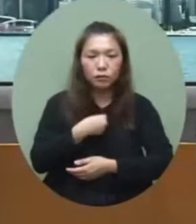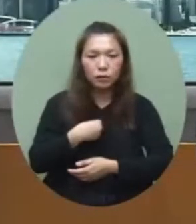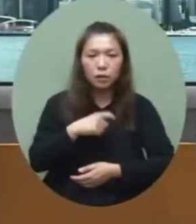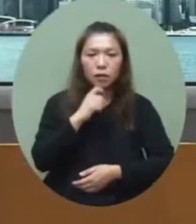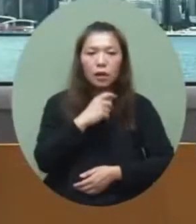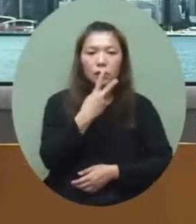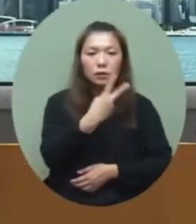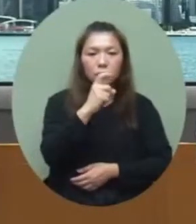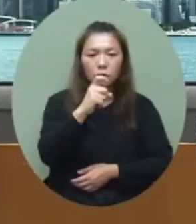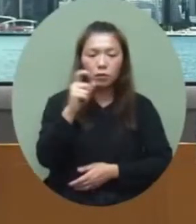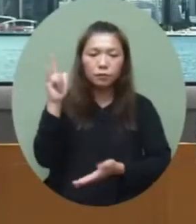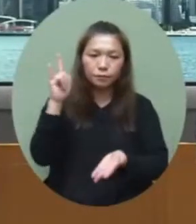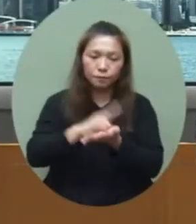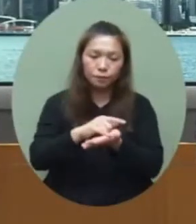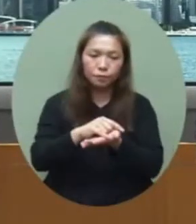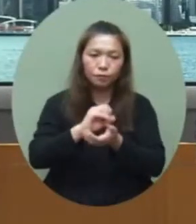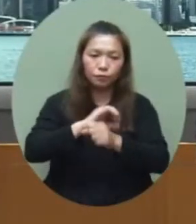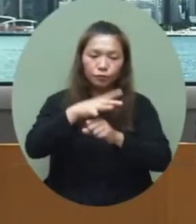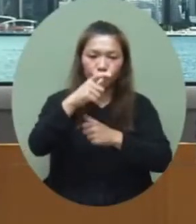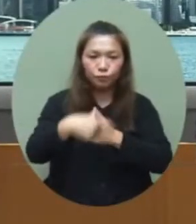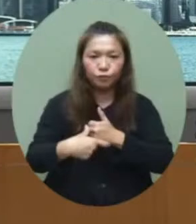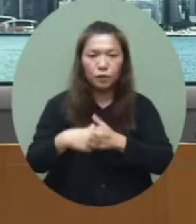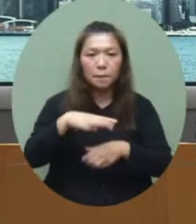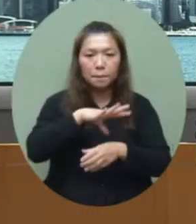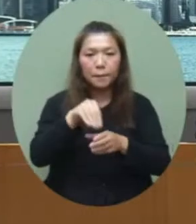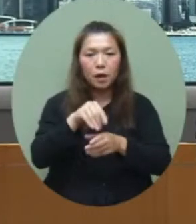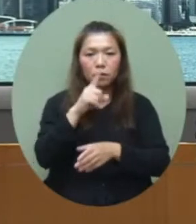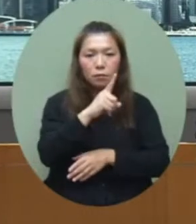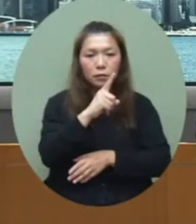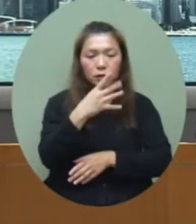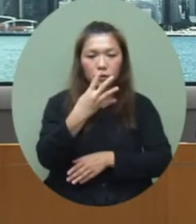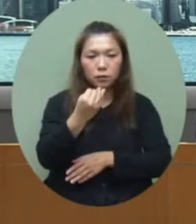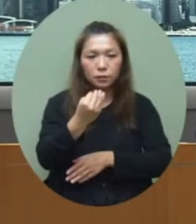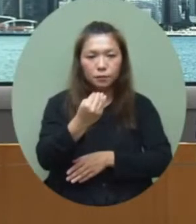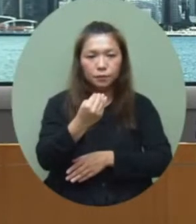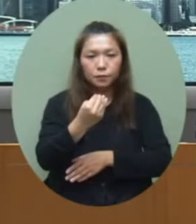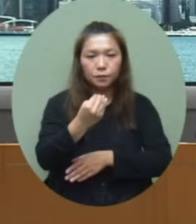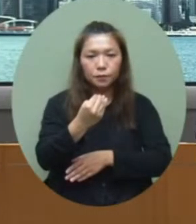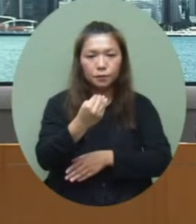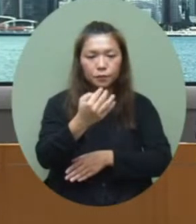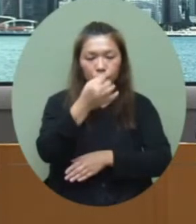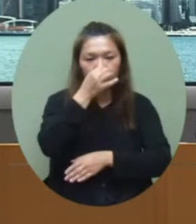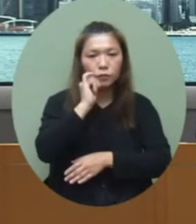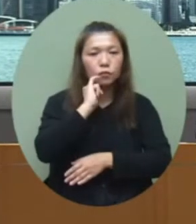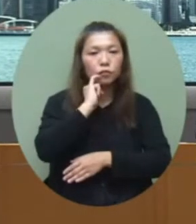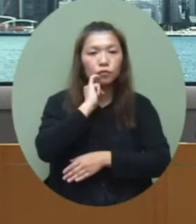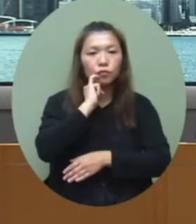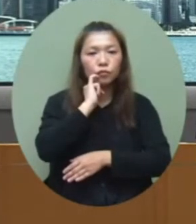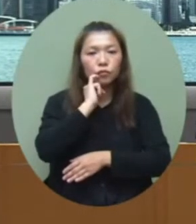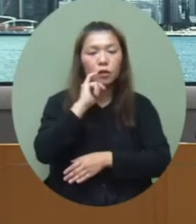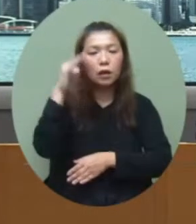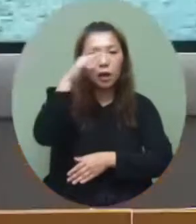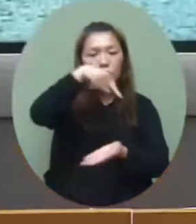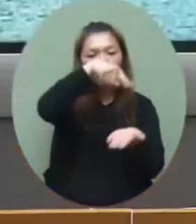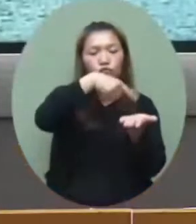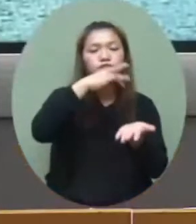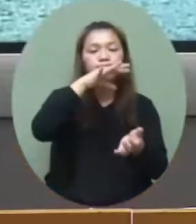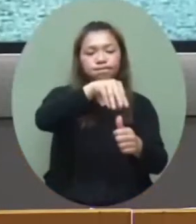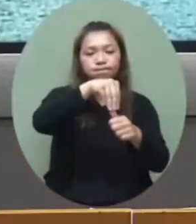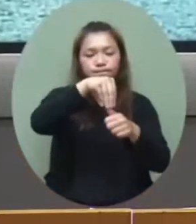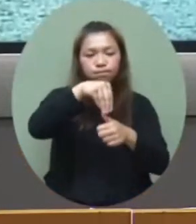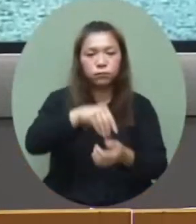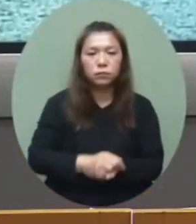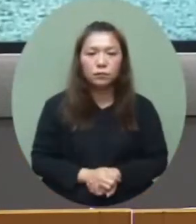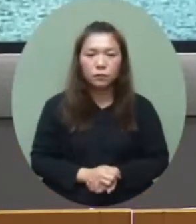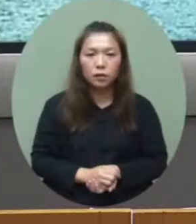to Dr. Zhang. We recorded 299 imported cases, including 140